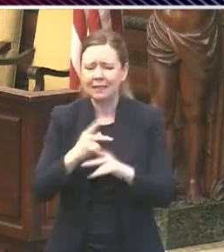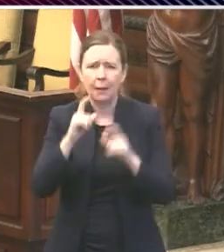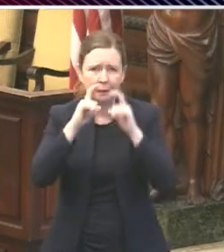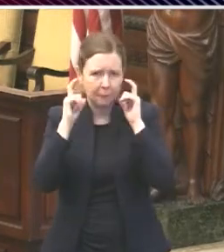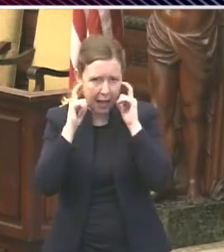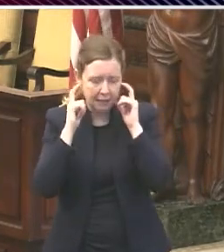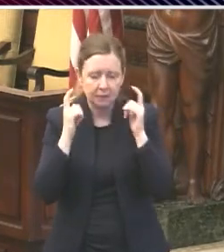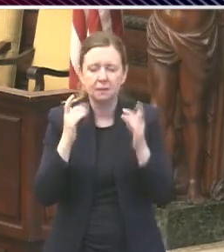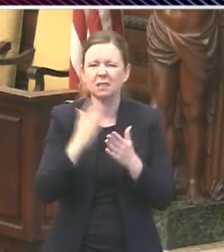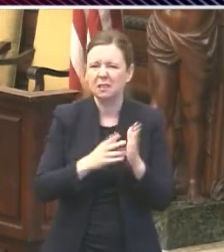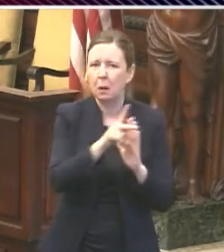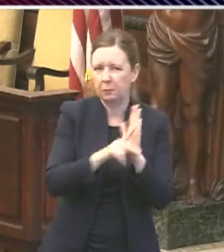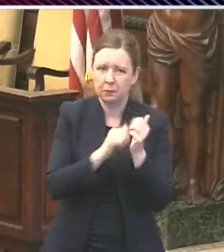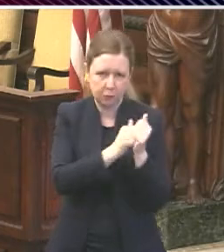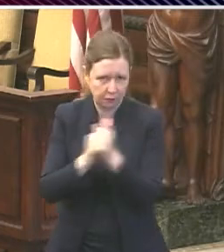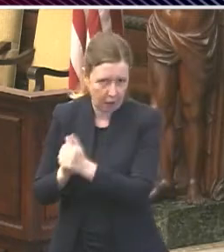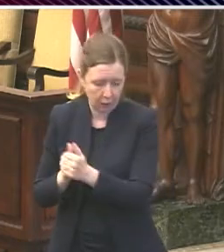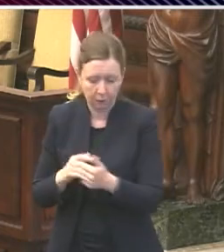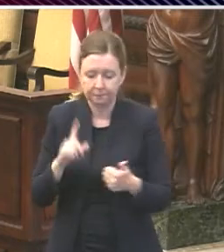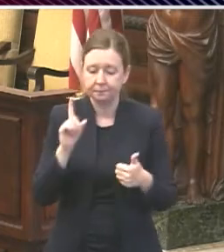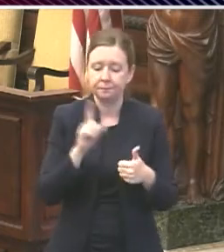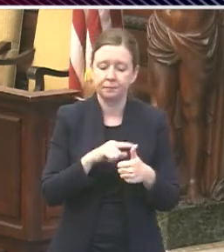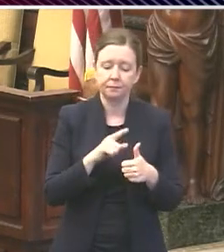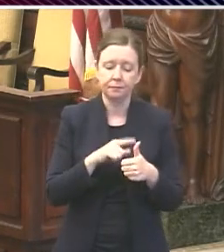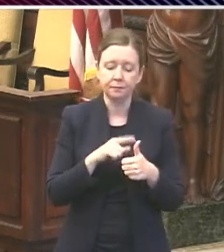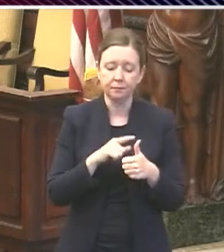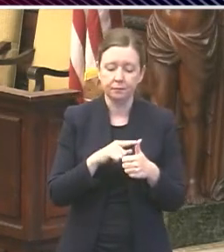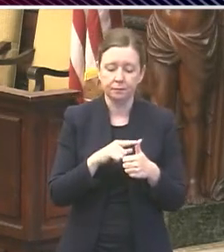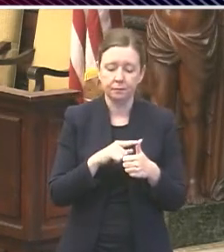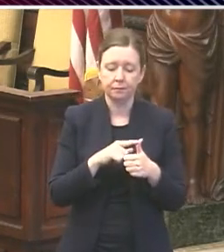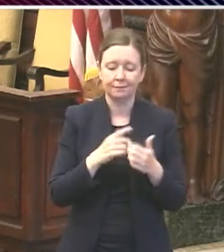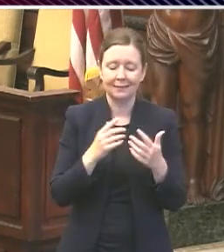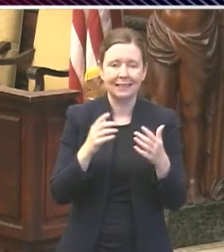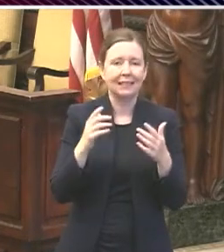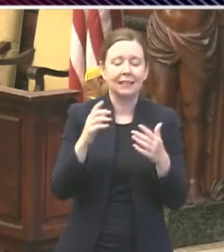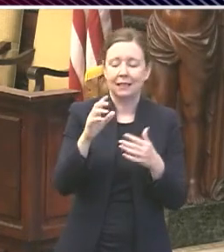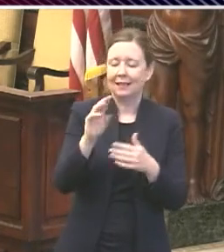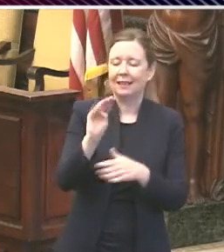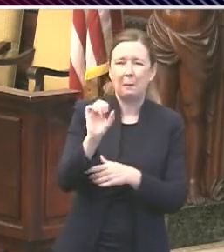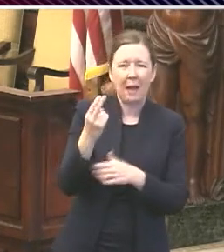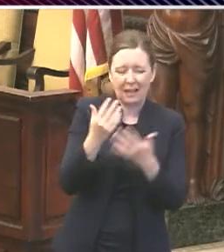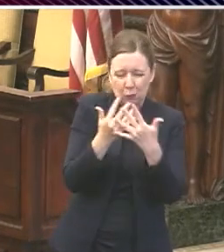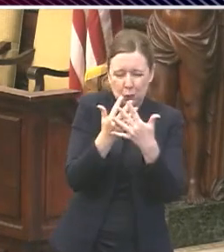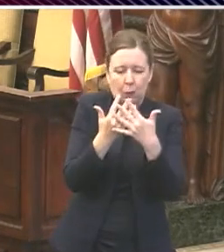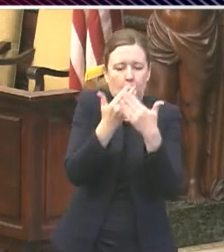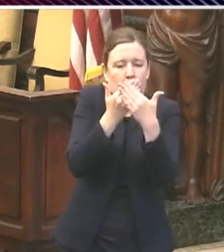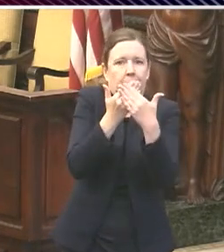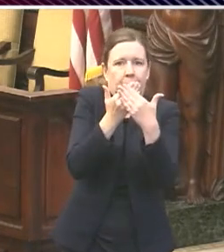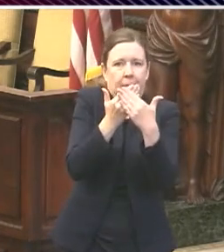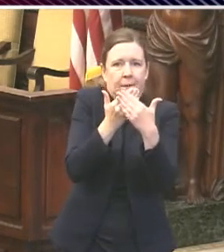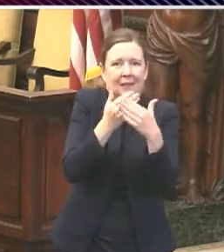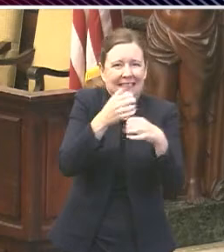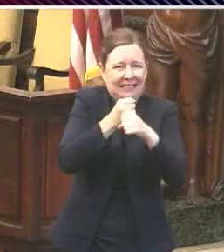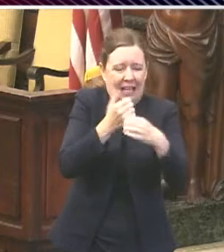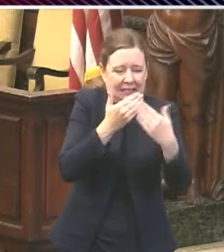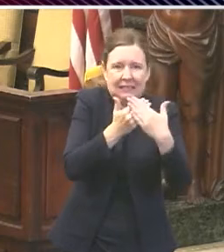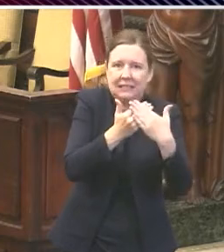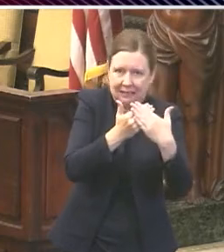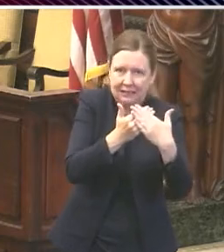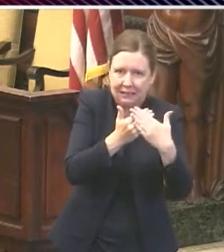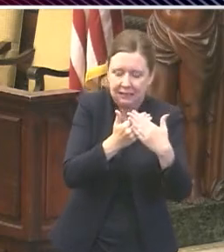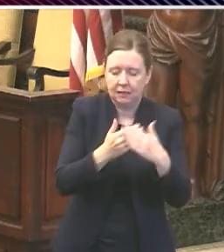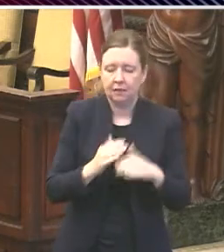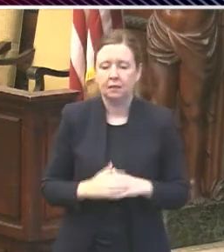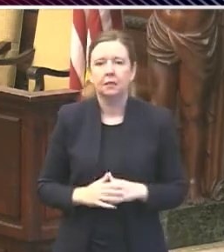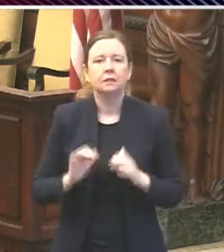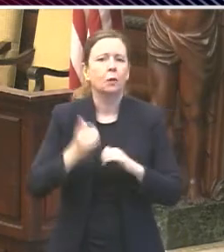basic principles to go by. First, a tighter mesh is better than a looser mesh if you're using some sort of cloth material. How